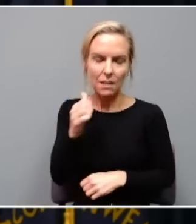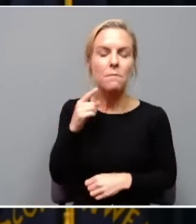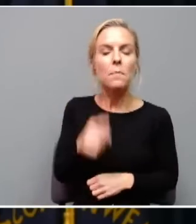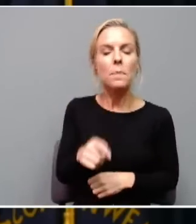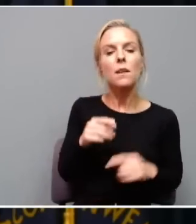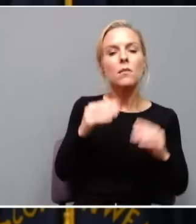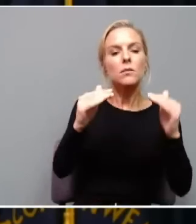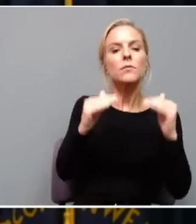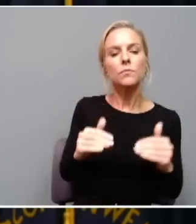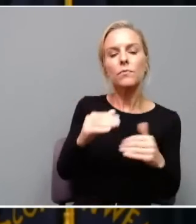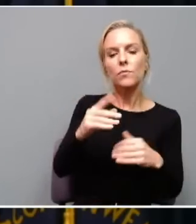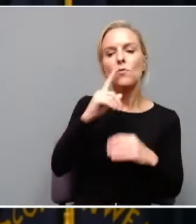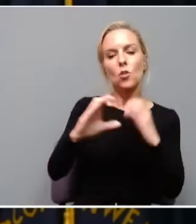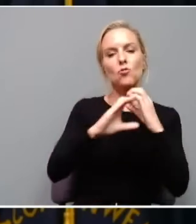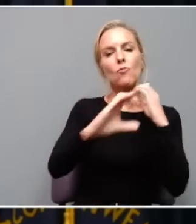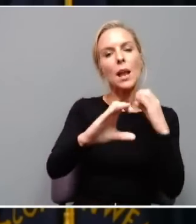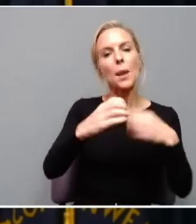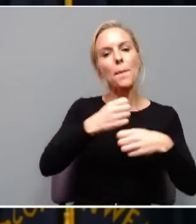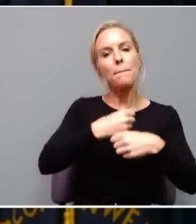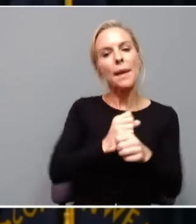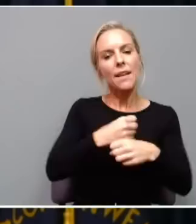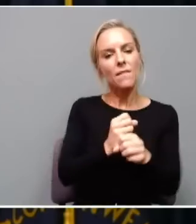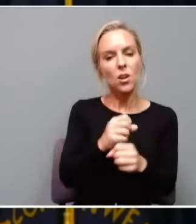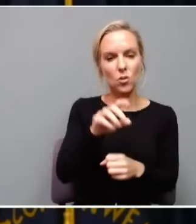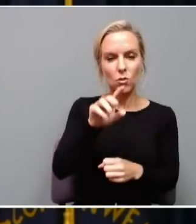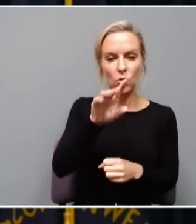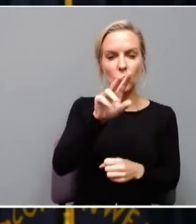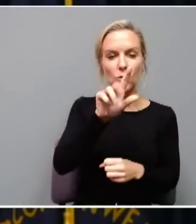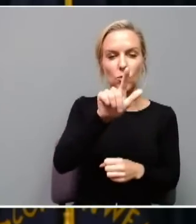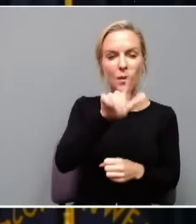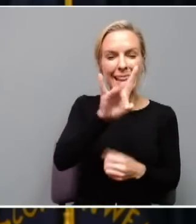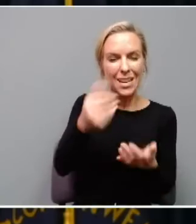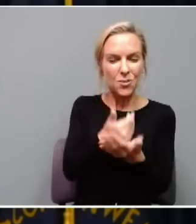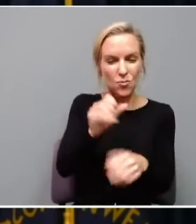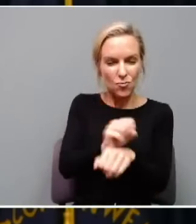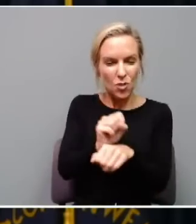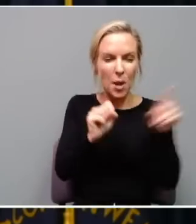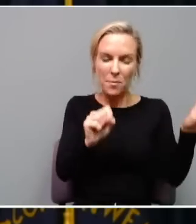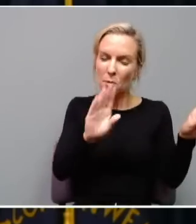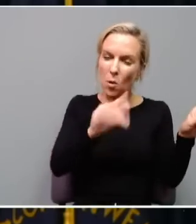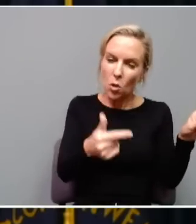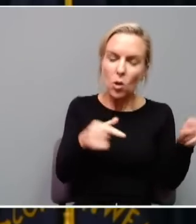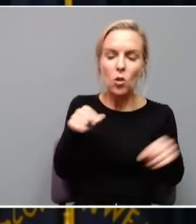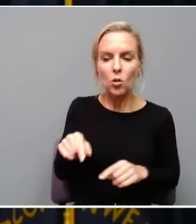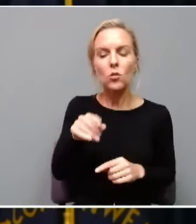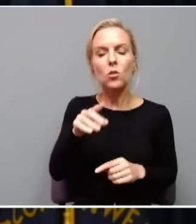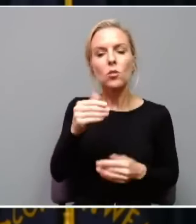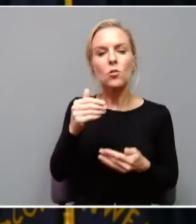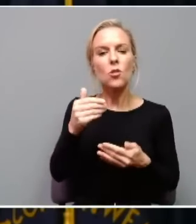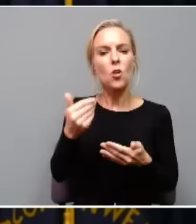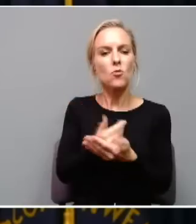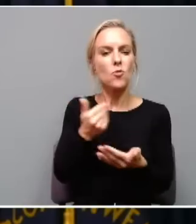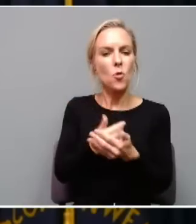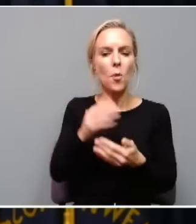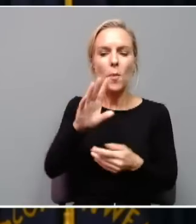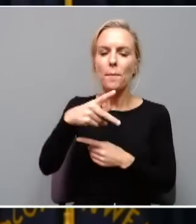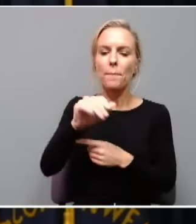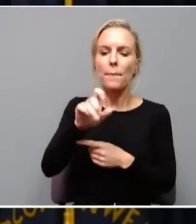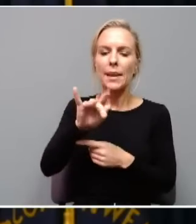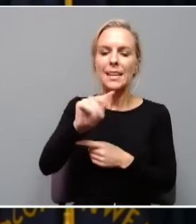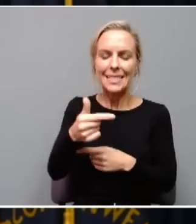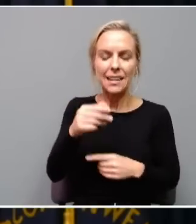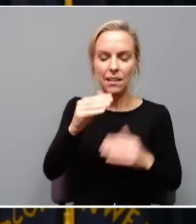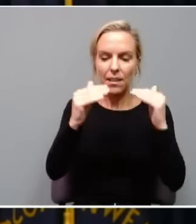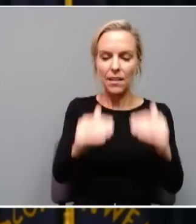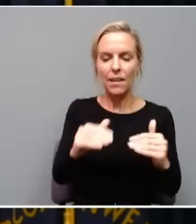semi-trailer manufacturer, 288 new jobs in Bowling Green. Kruger Packaging, 150 new jobs in E-Town. Veland North